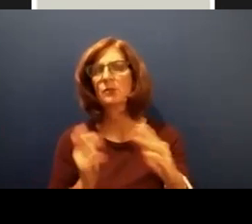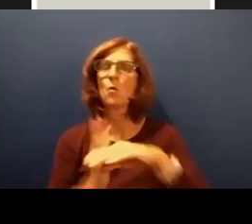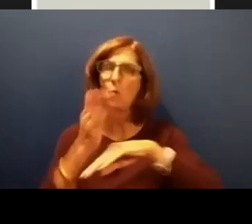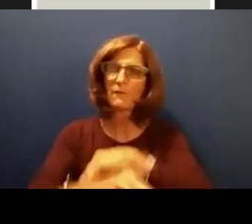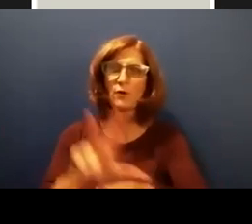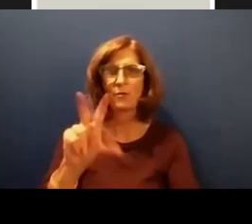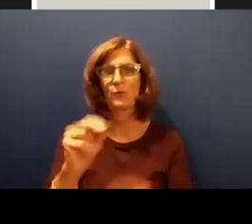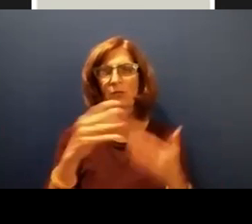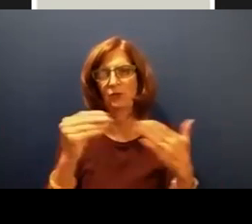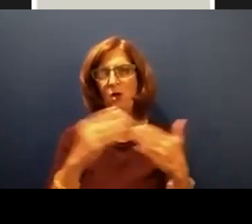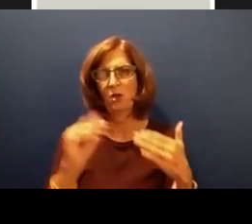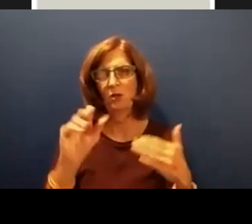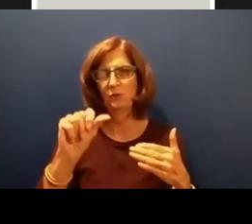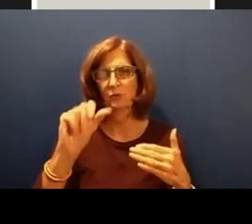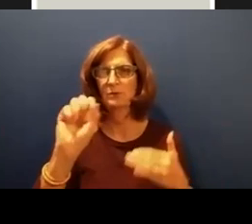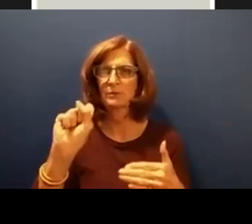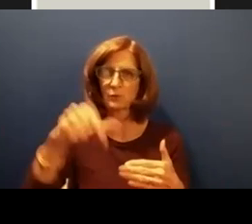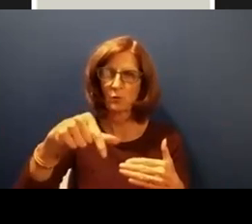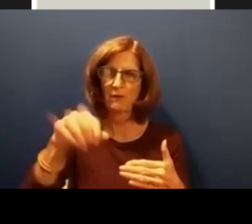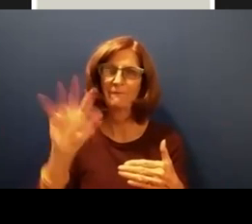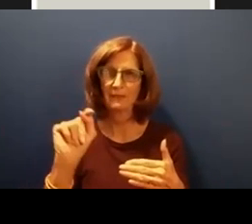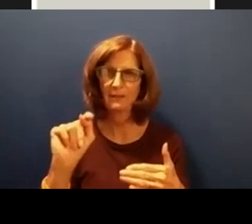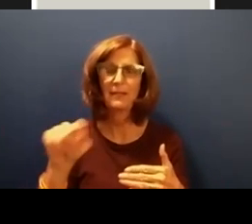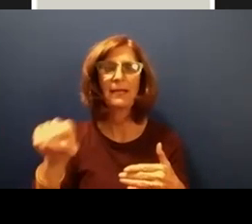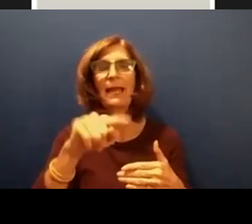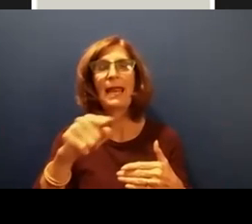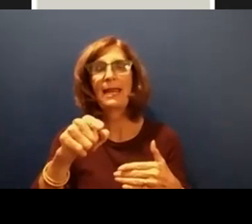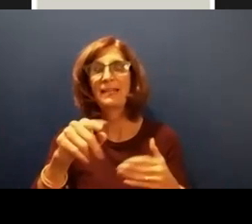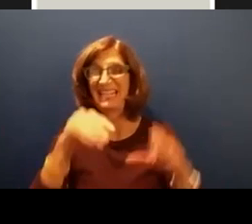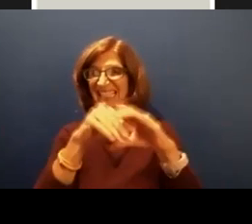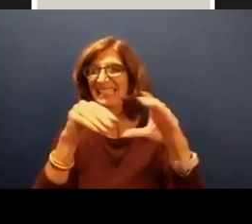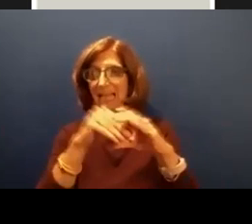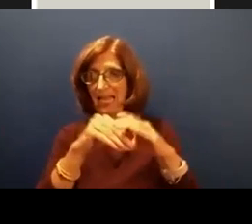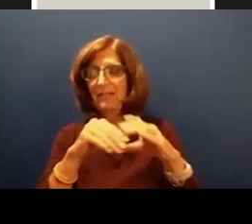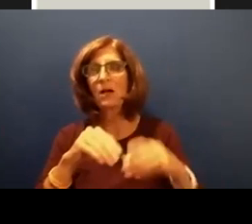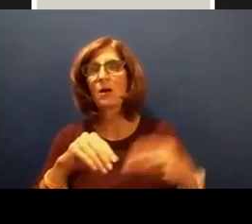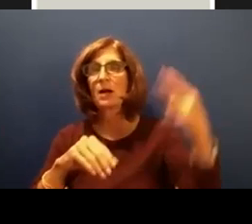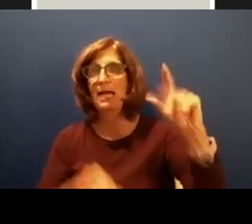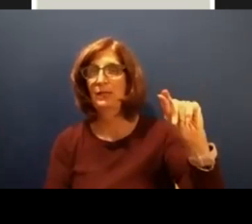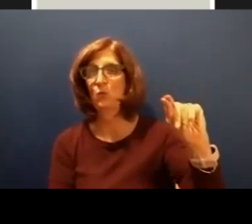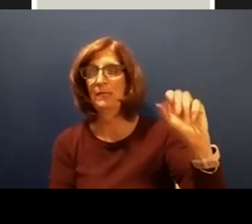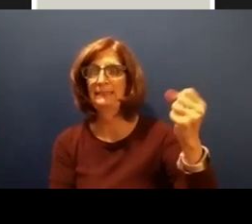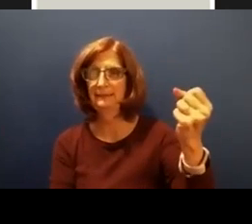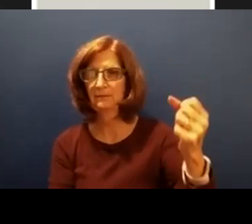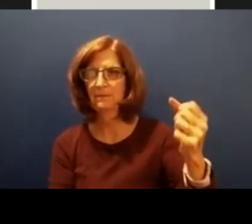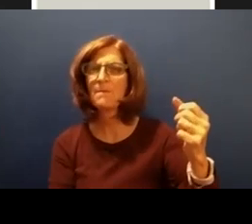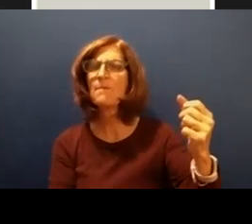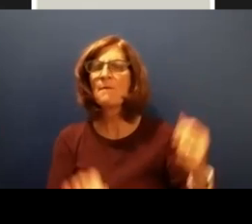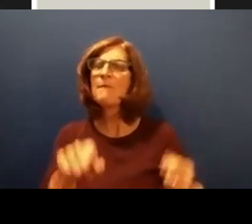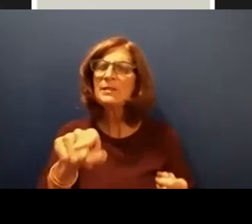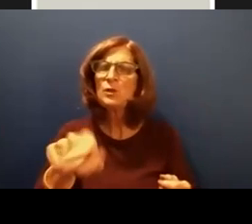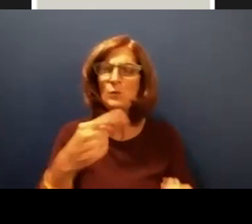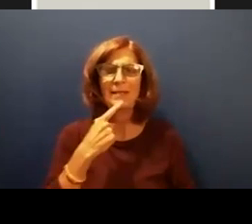And the interior locations were high 20s. And do you envision that as a single 5,000 square